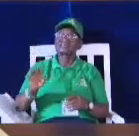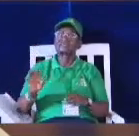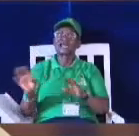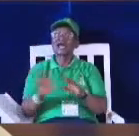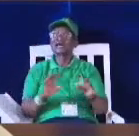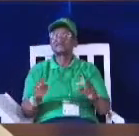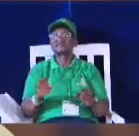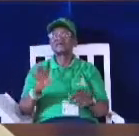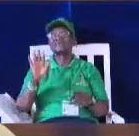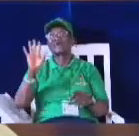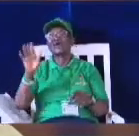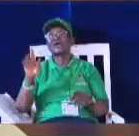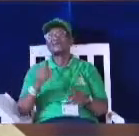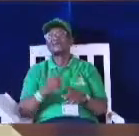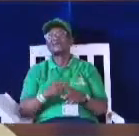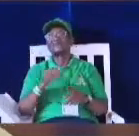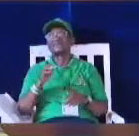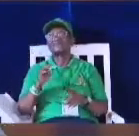from 14 to